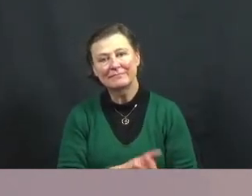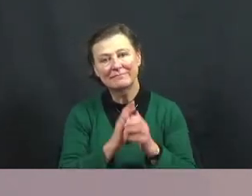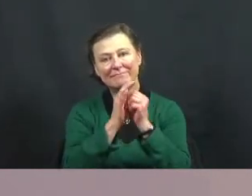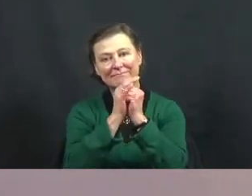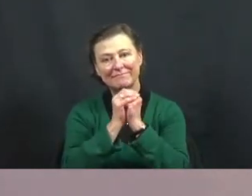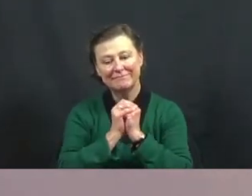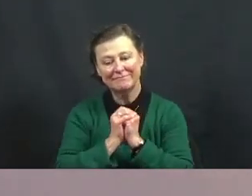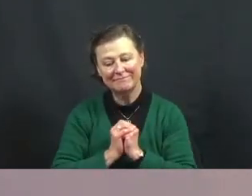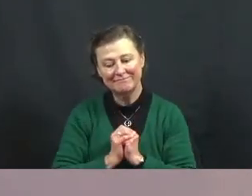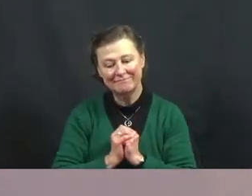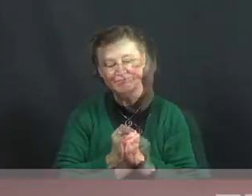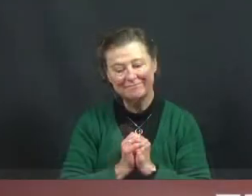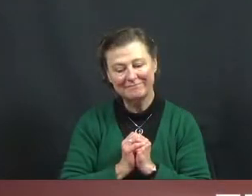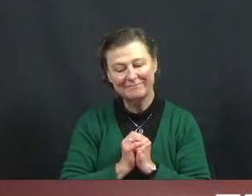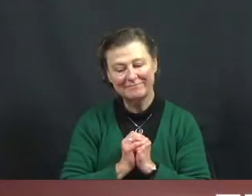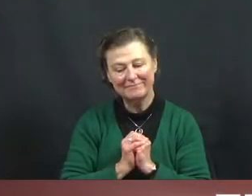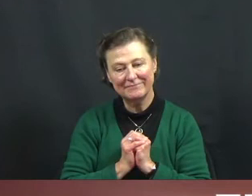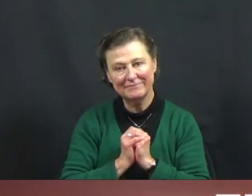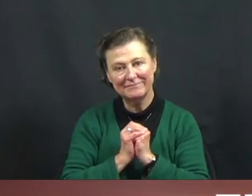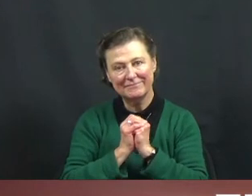Amen.